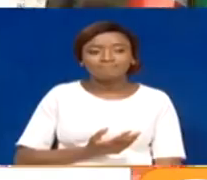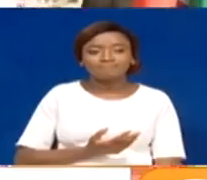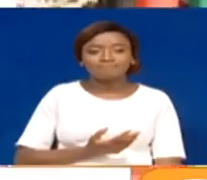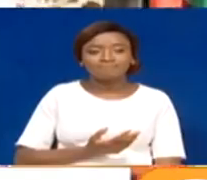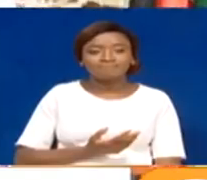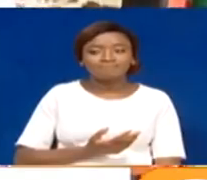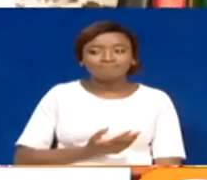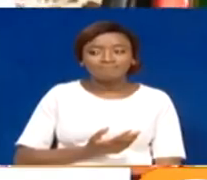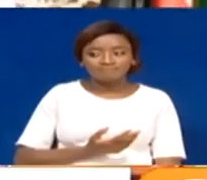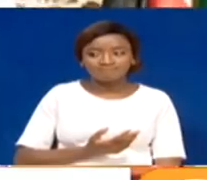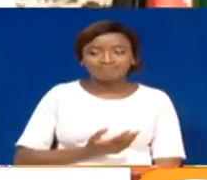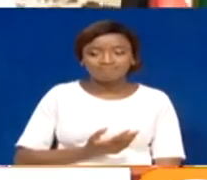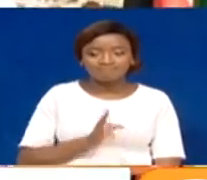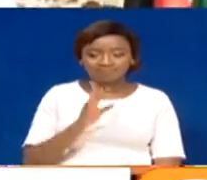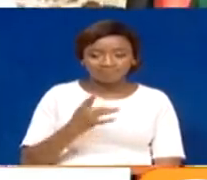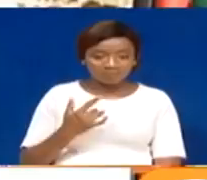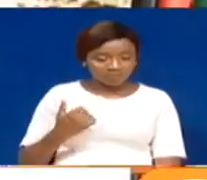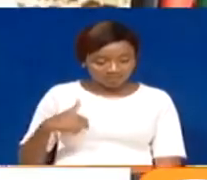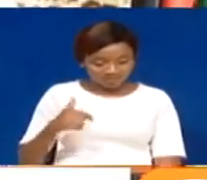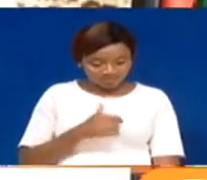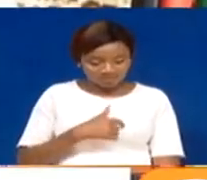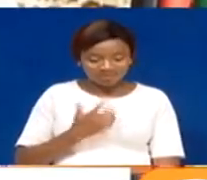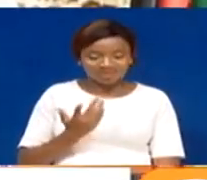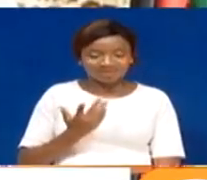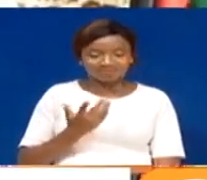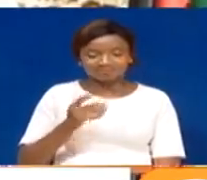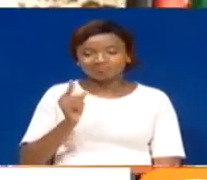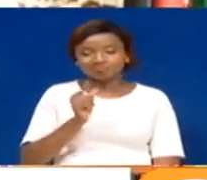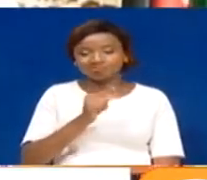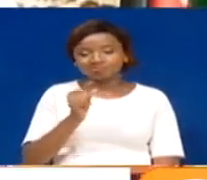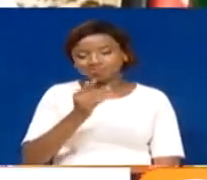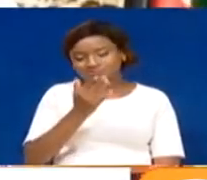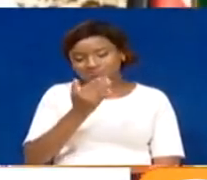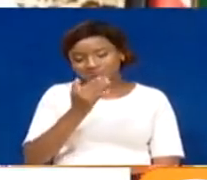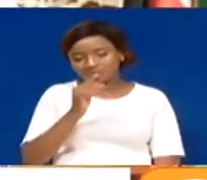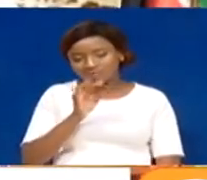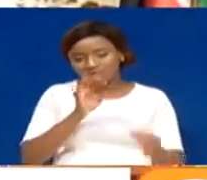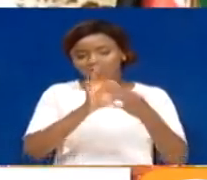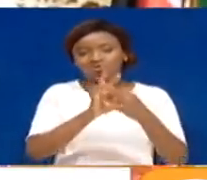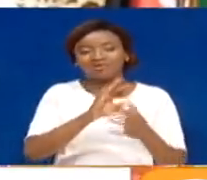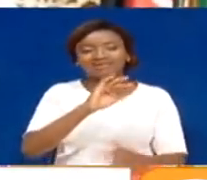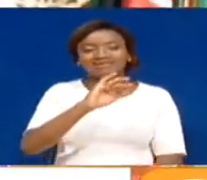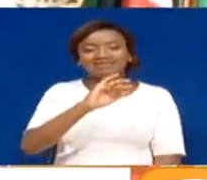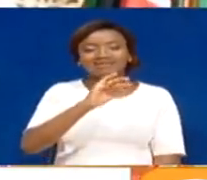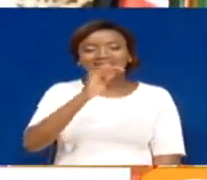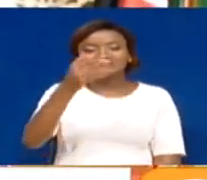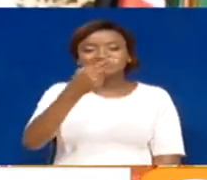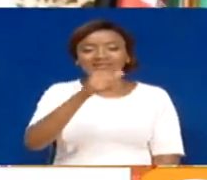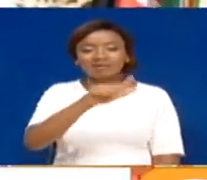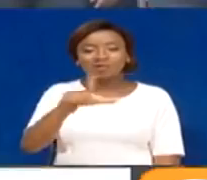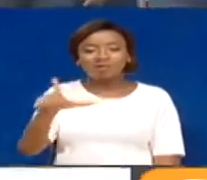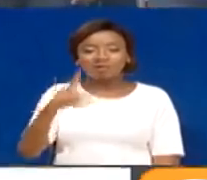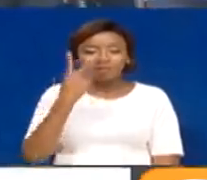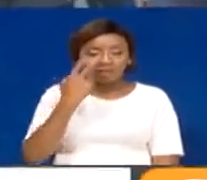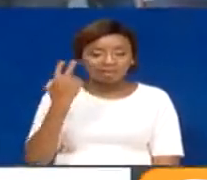our journey to City Hall is non-stop and we are not